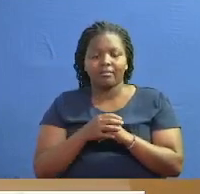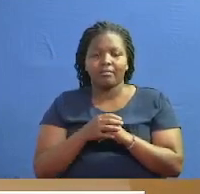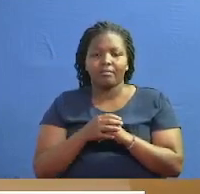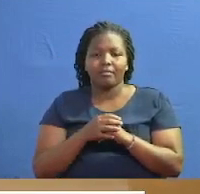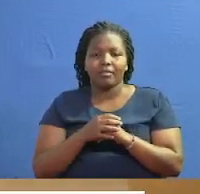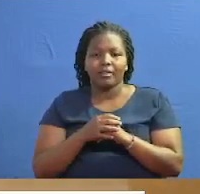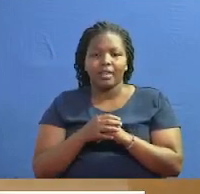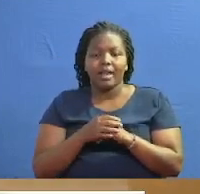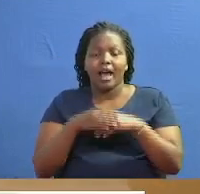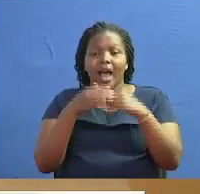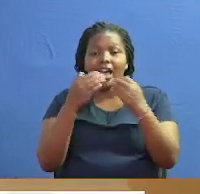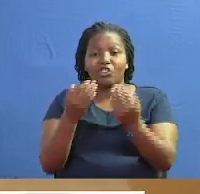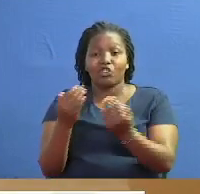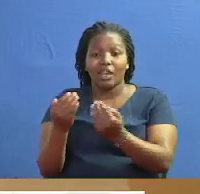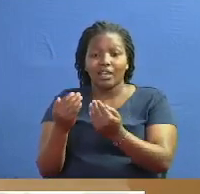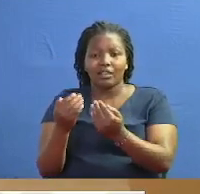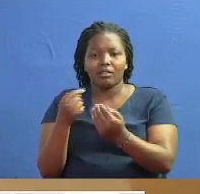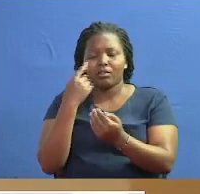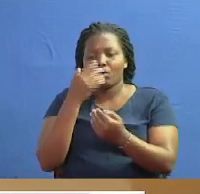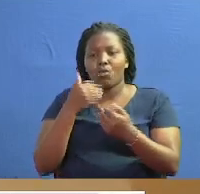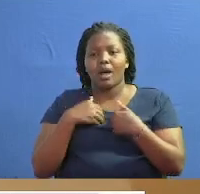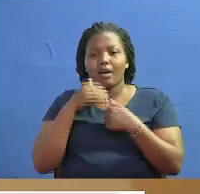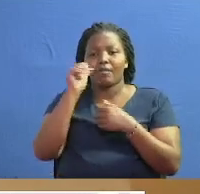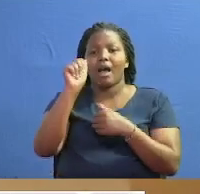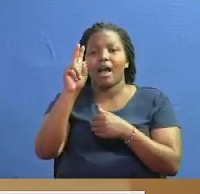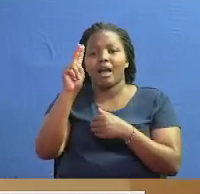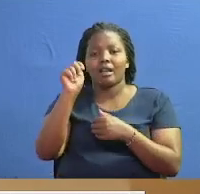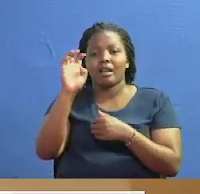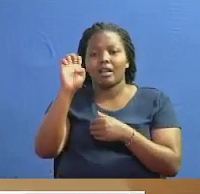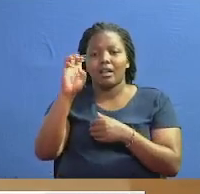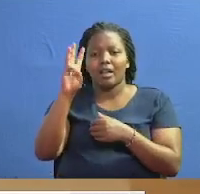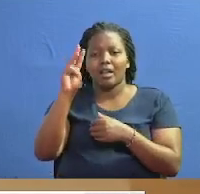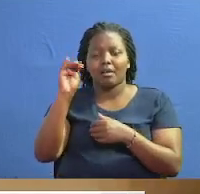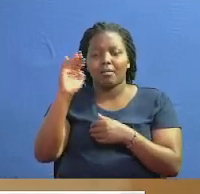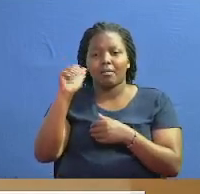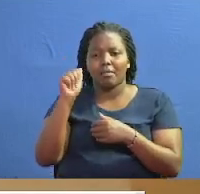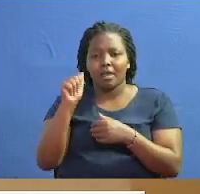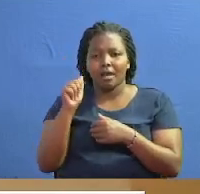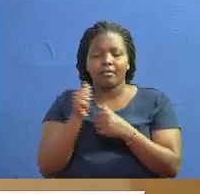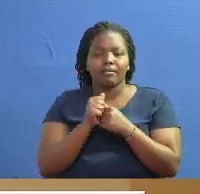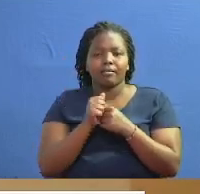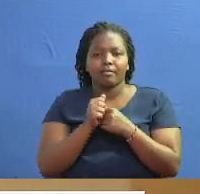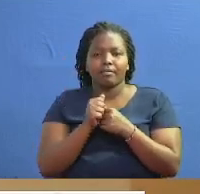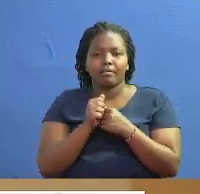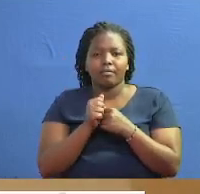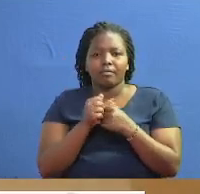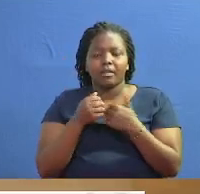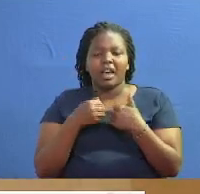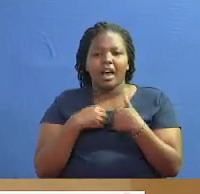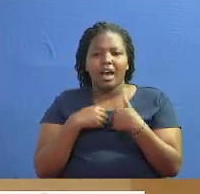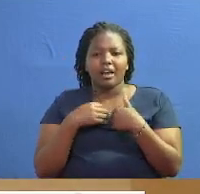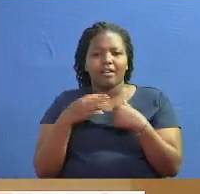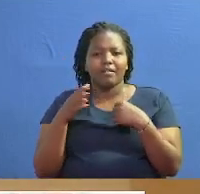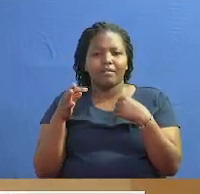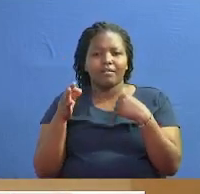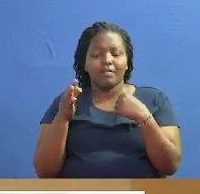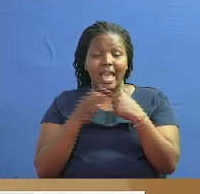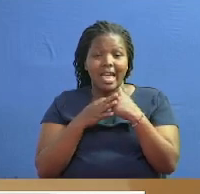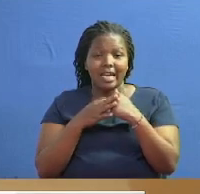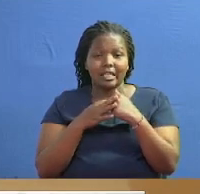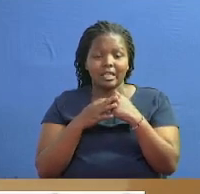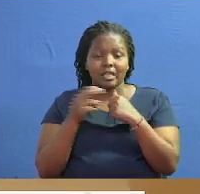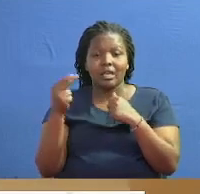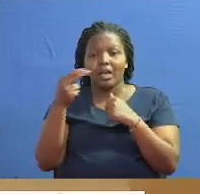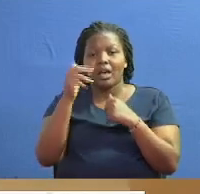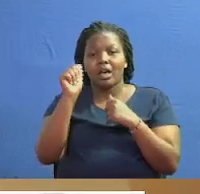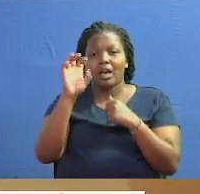a child who has sickle cell disease has a hemoglobin of like 8. Then they get malaria, and the malaria now